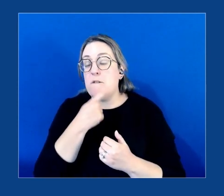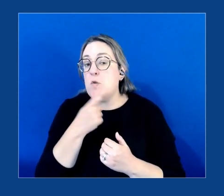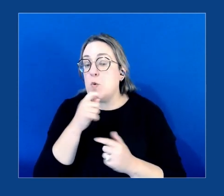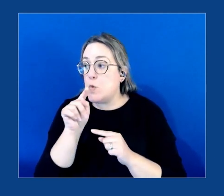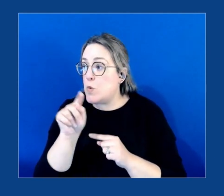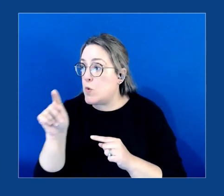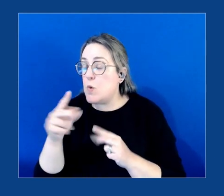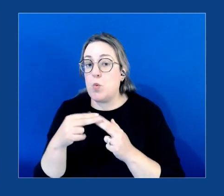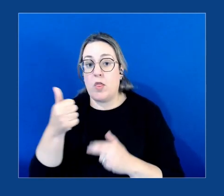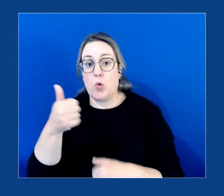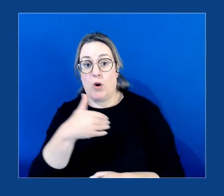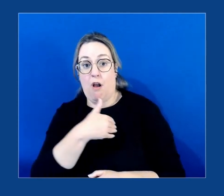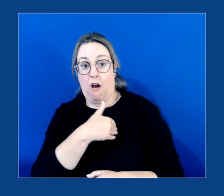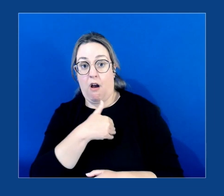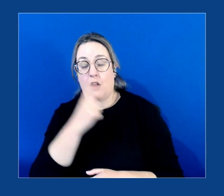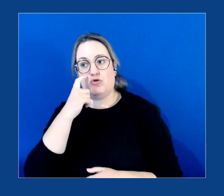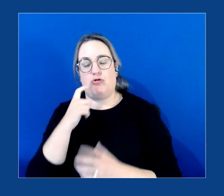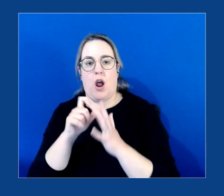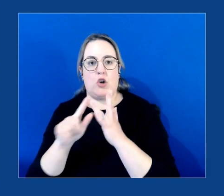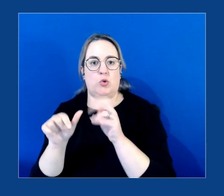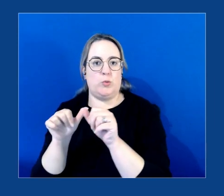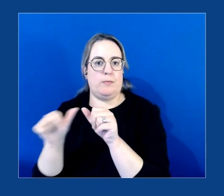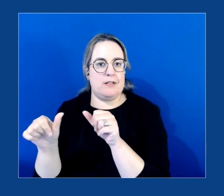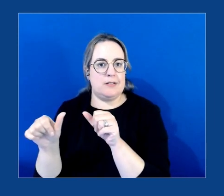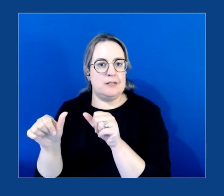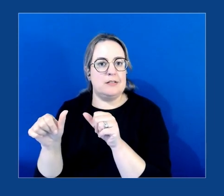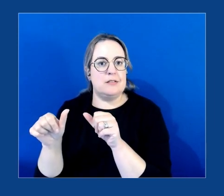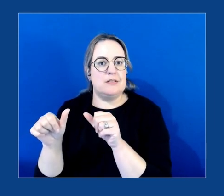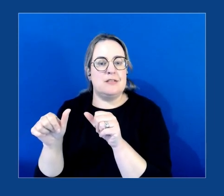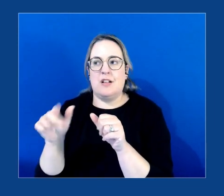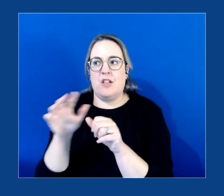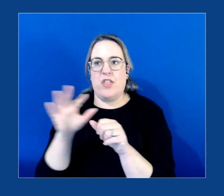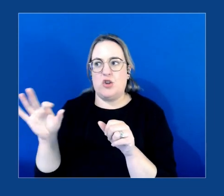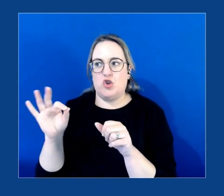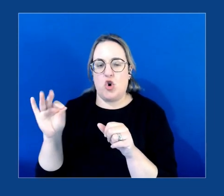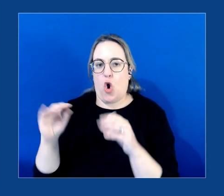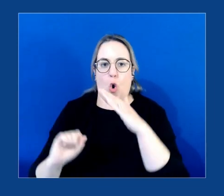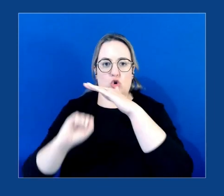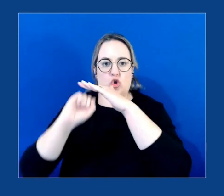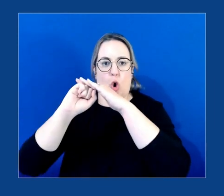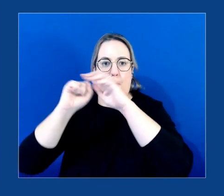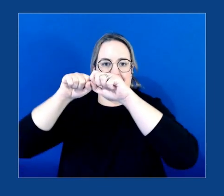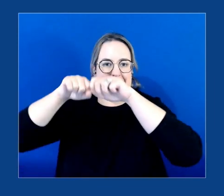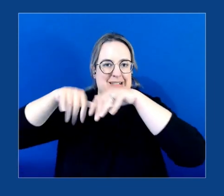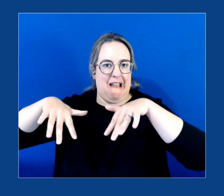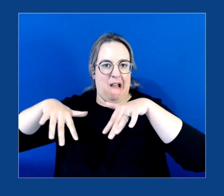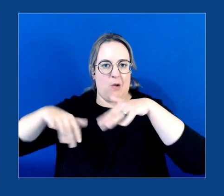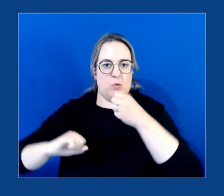resources they can find rather than, you know, any top-down support. So I think we really do need